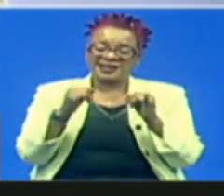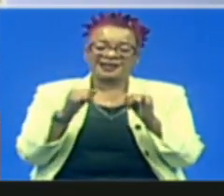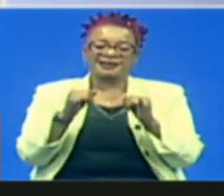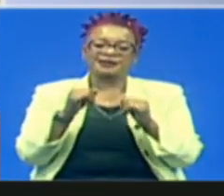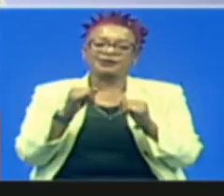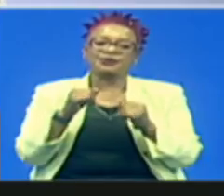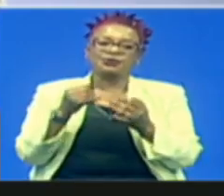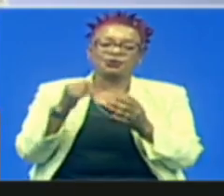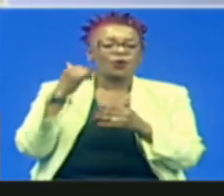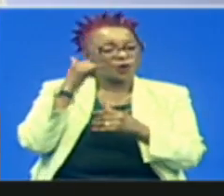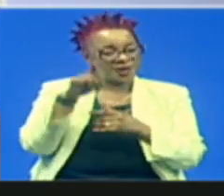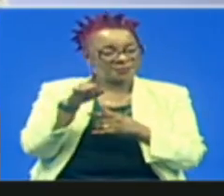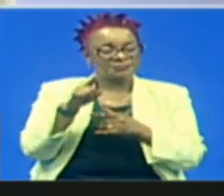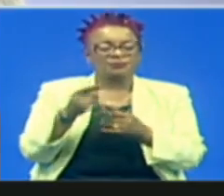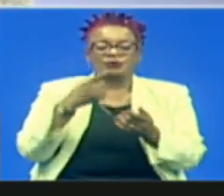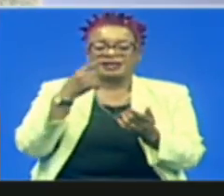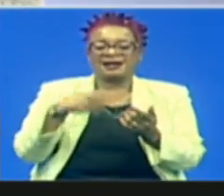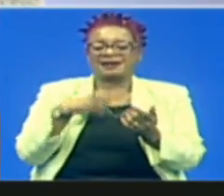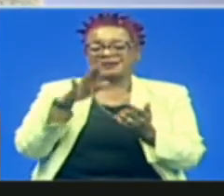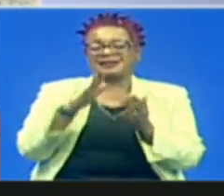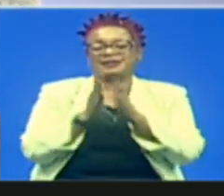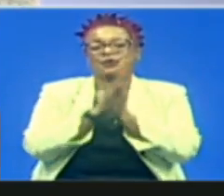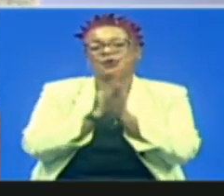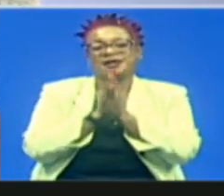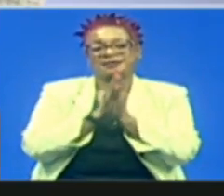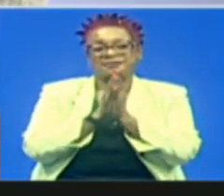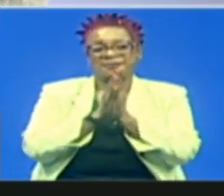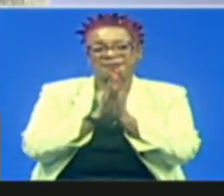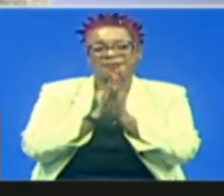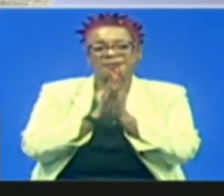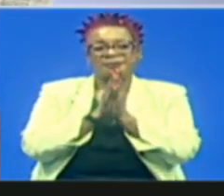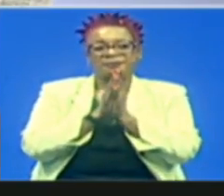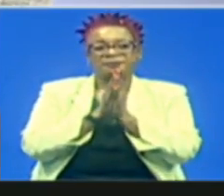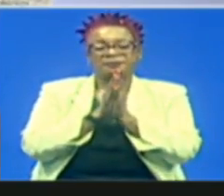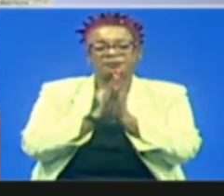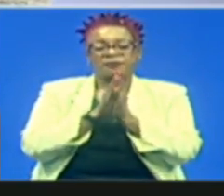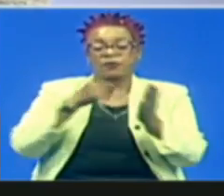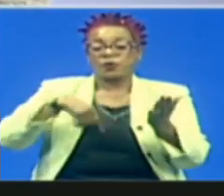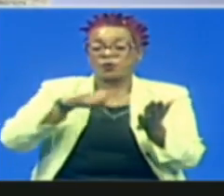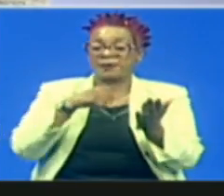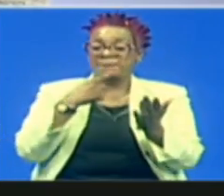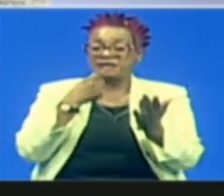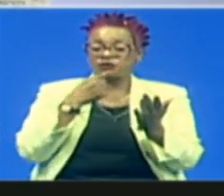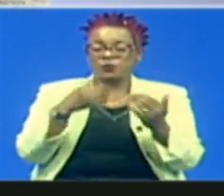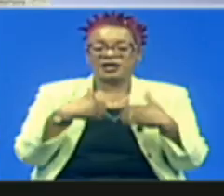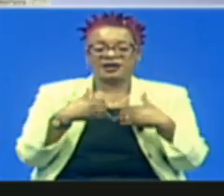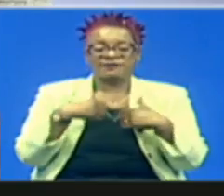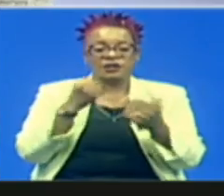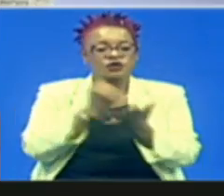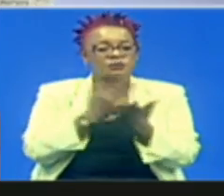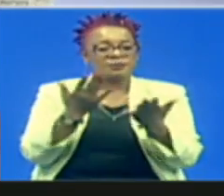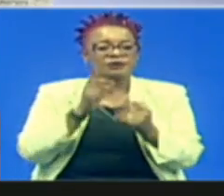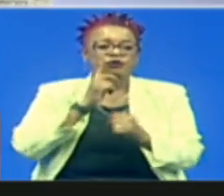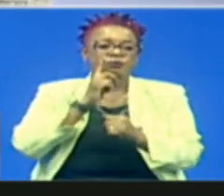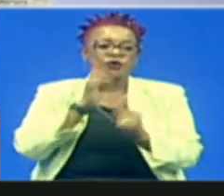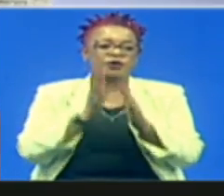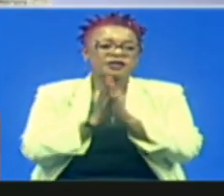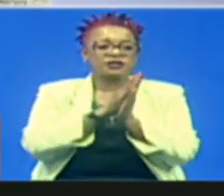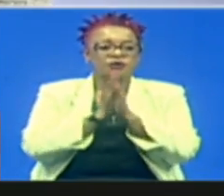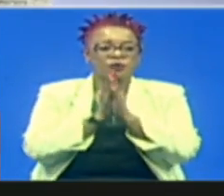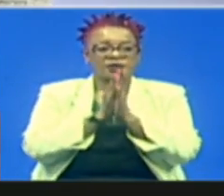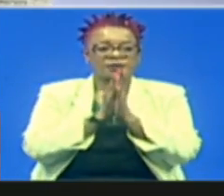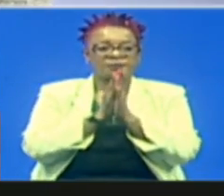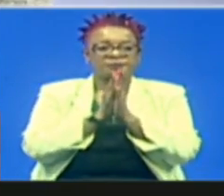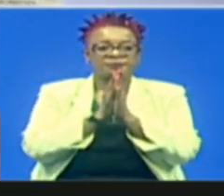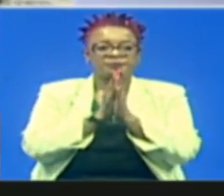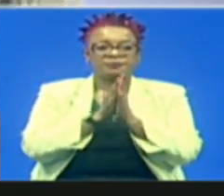story. Probably a sober one. Now, to story we mentioned that we will be having on the Daily Nation tomorrow. The story, just to take you back in